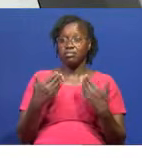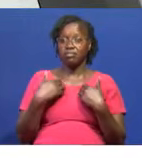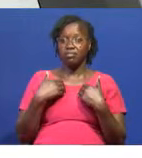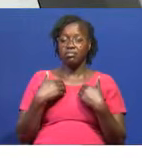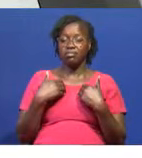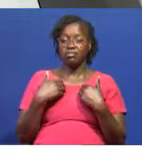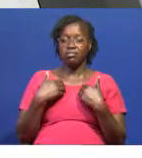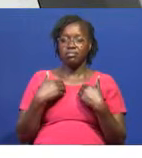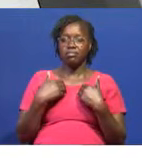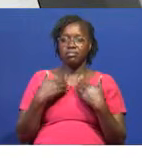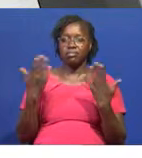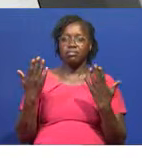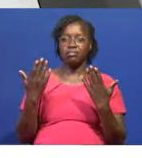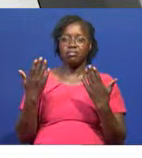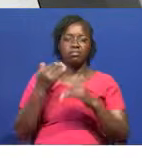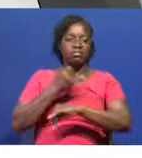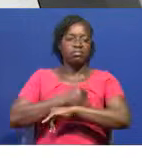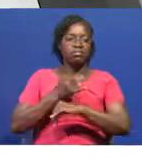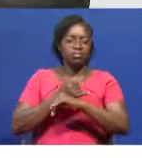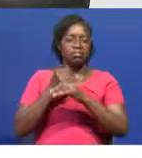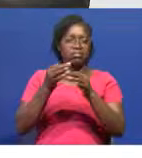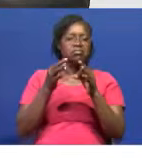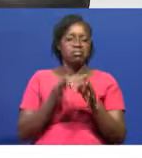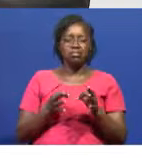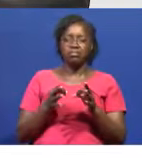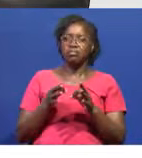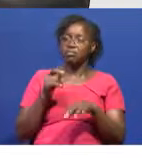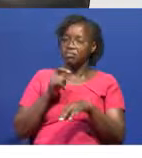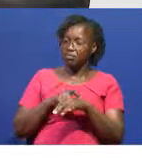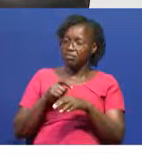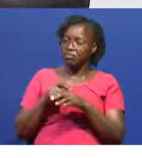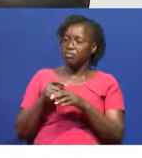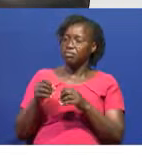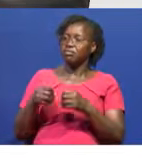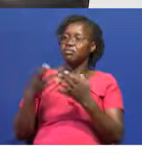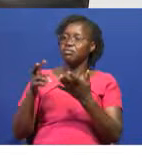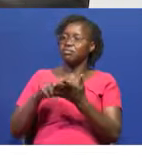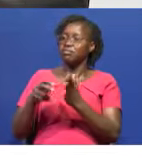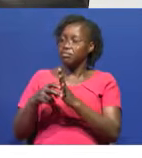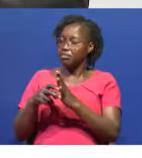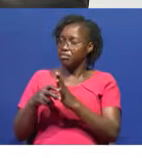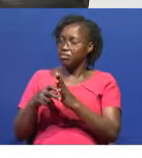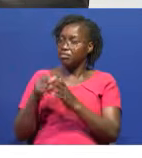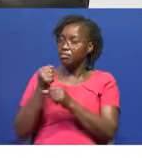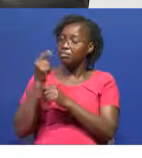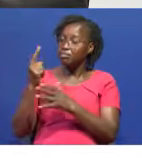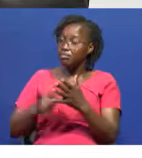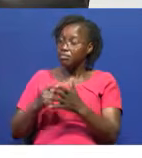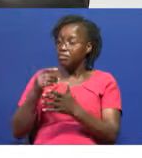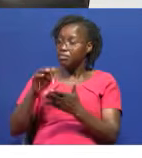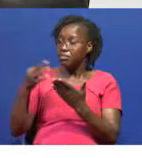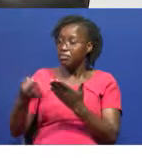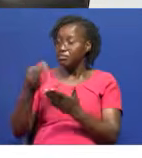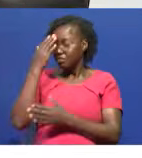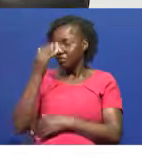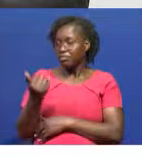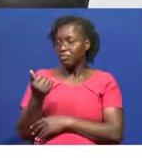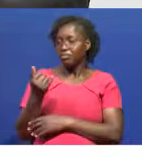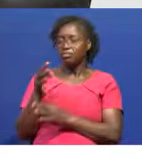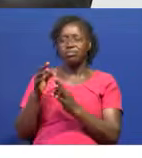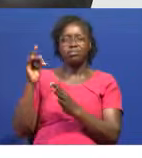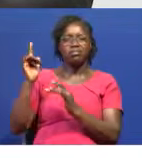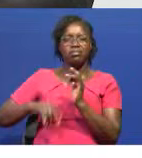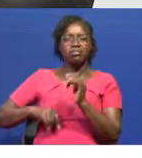these institutions accountable, if at all there is? It is, because once you're submitting your performance, what did you do? Why didn't you do it? If you